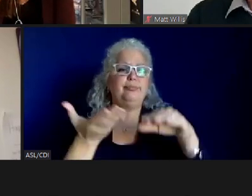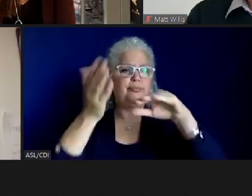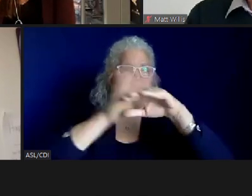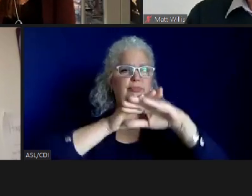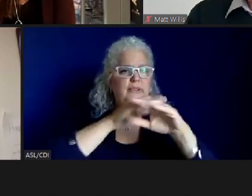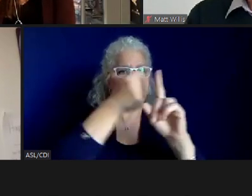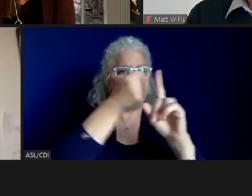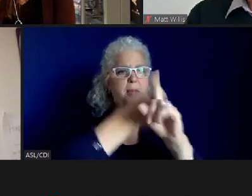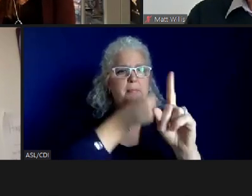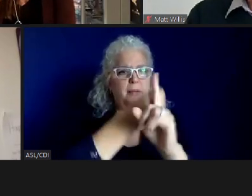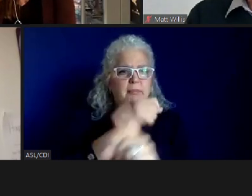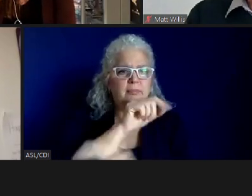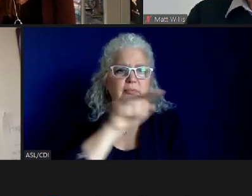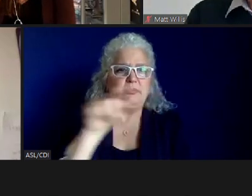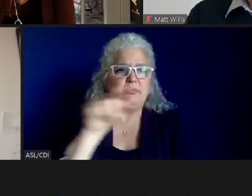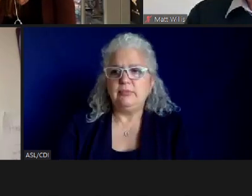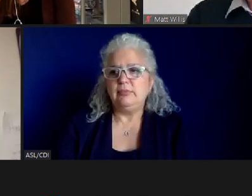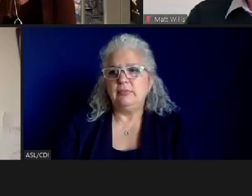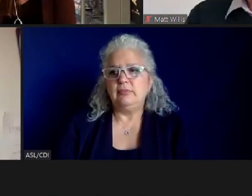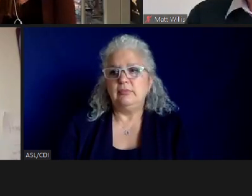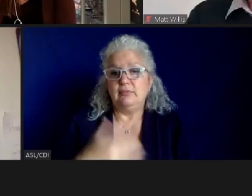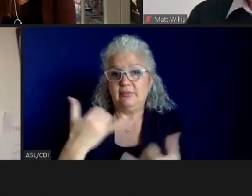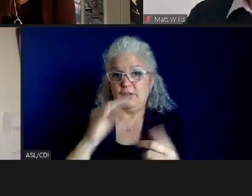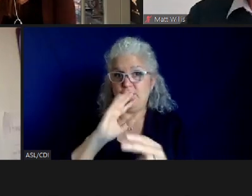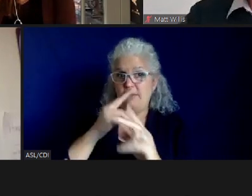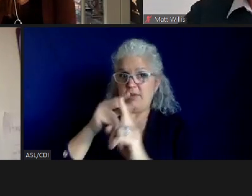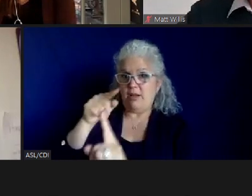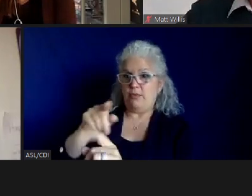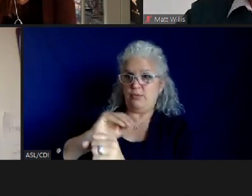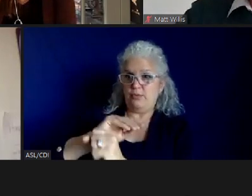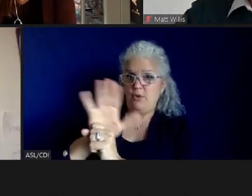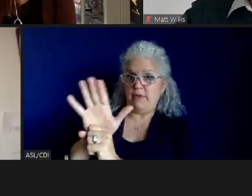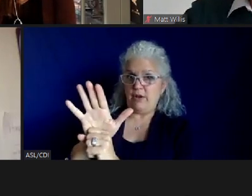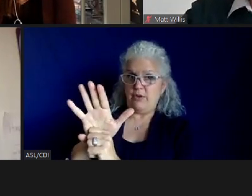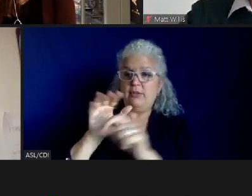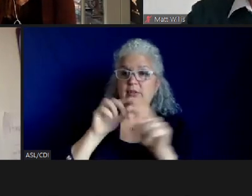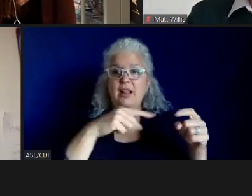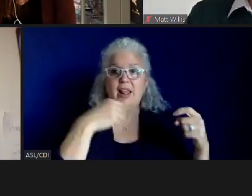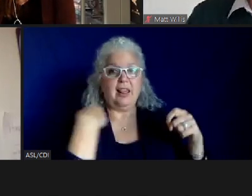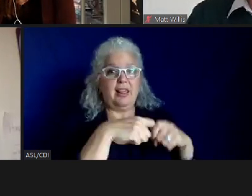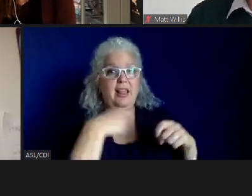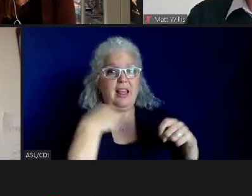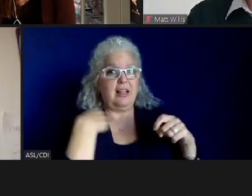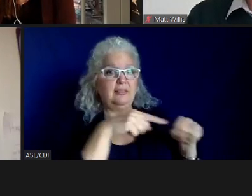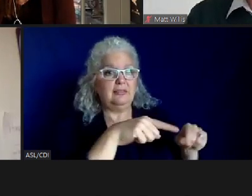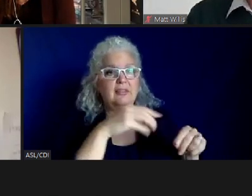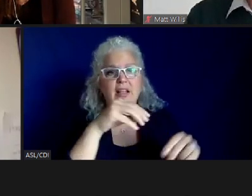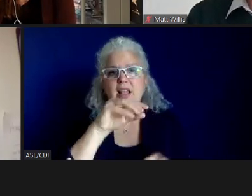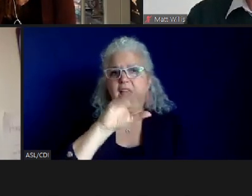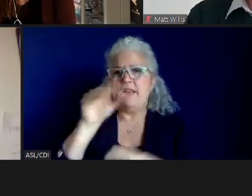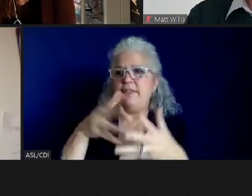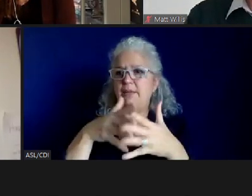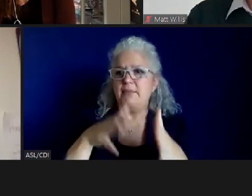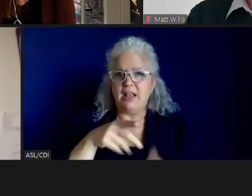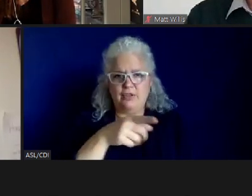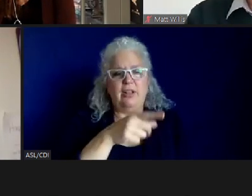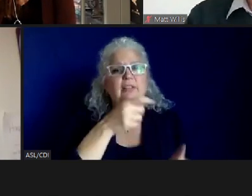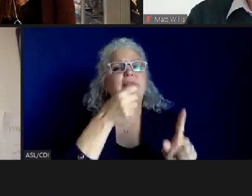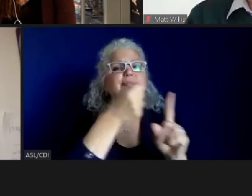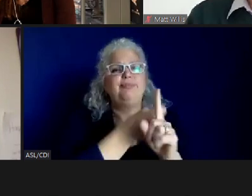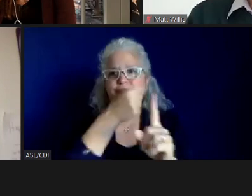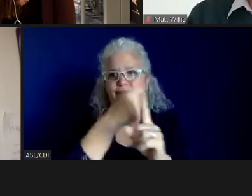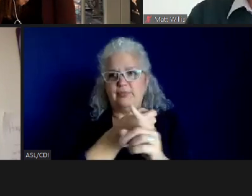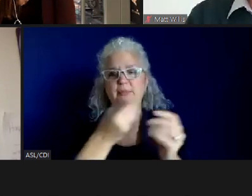Latinx, African Americans, are significantly higher risk of, not just infection,